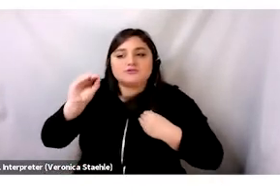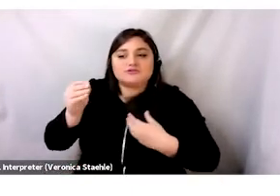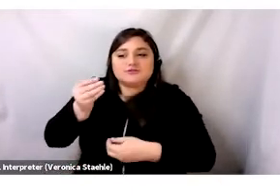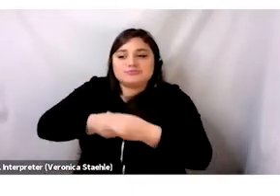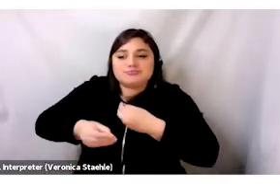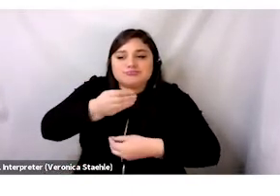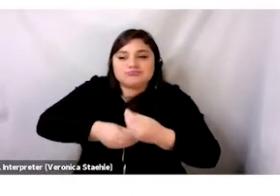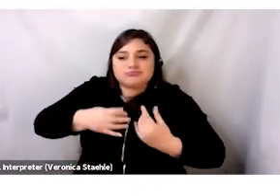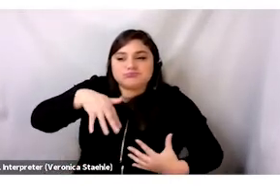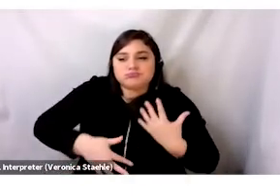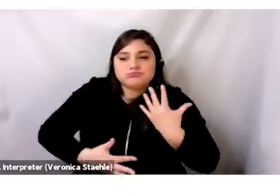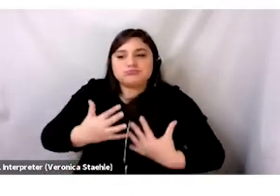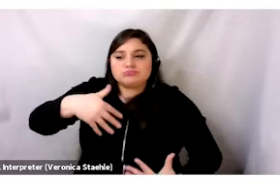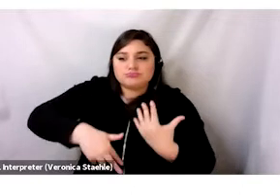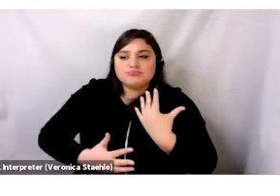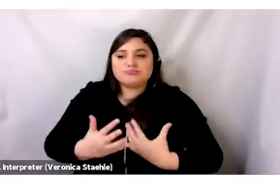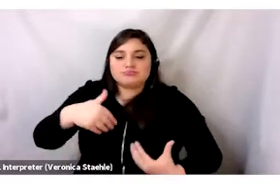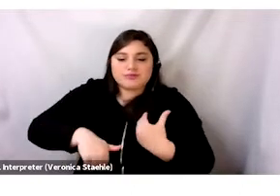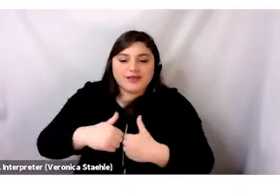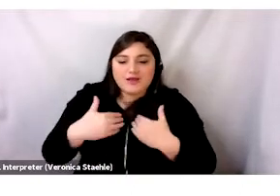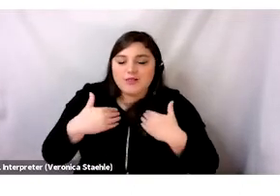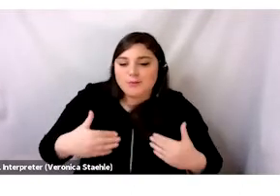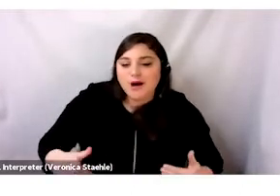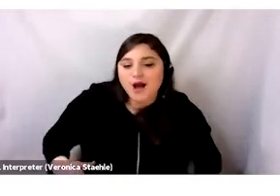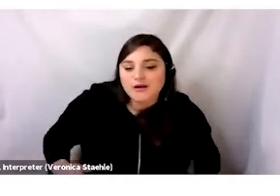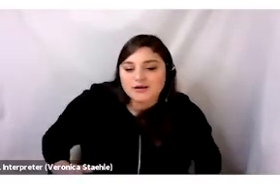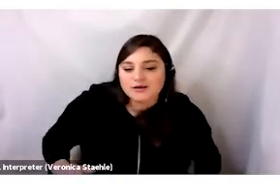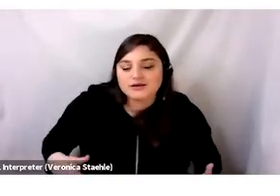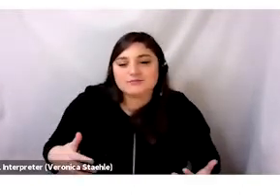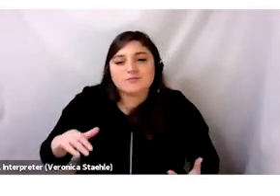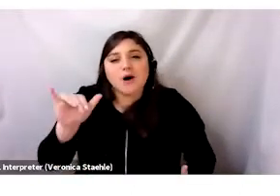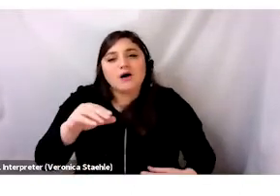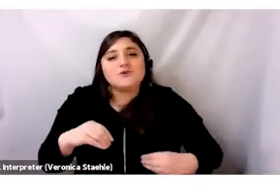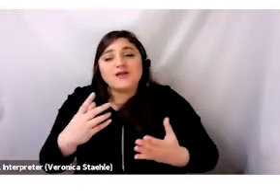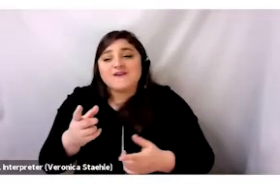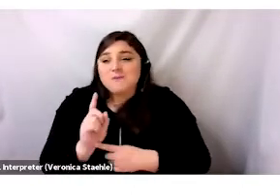um, quickly in a harmful or stressed direction.